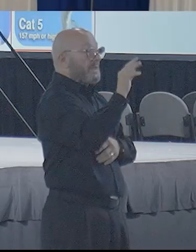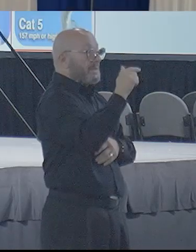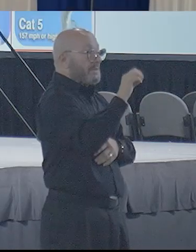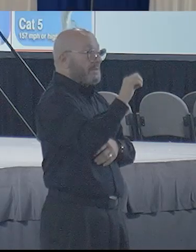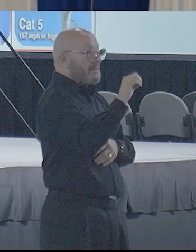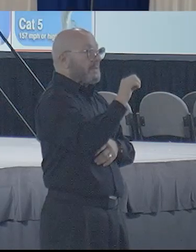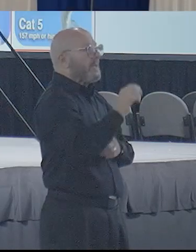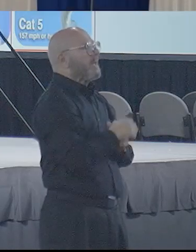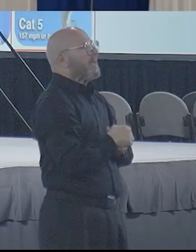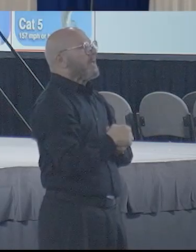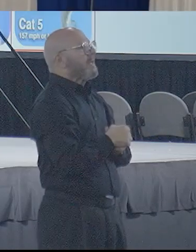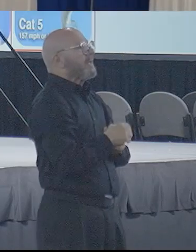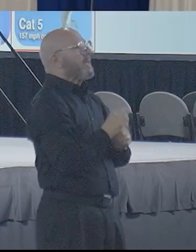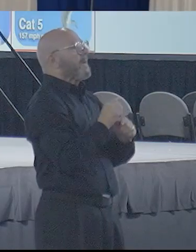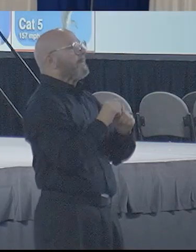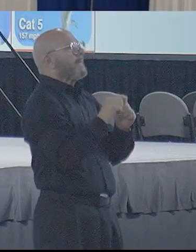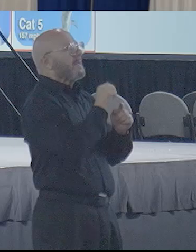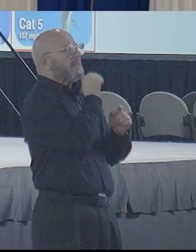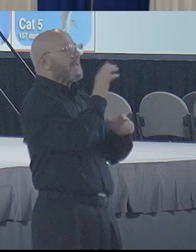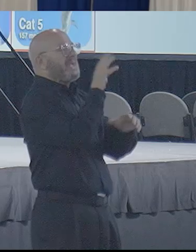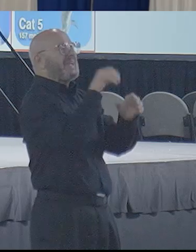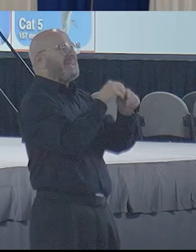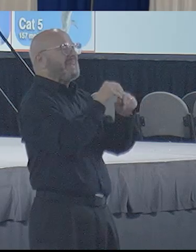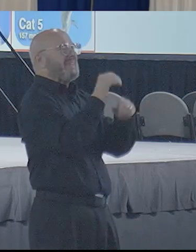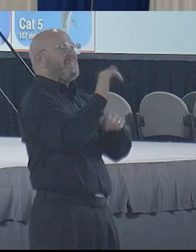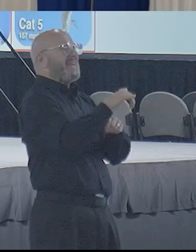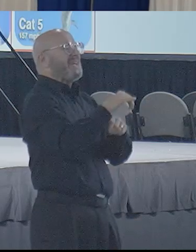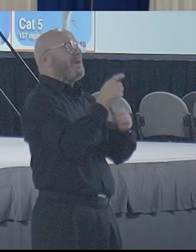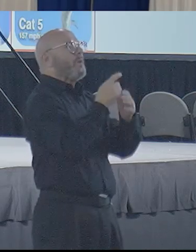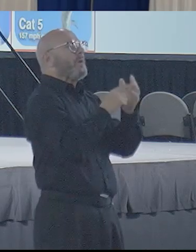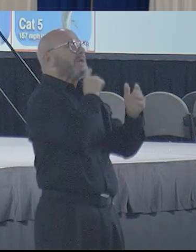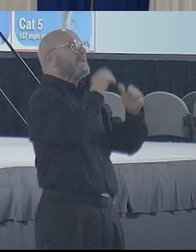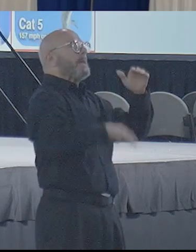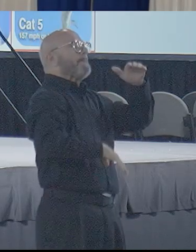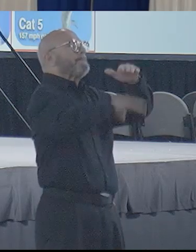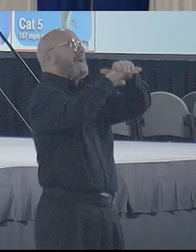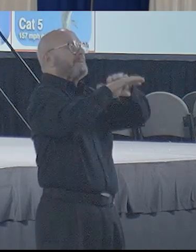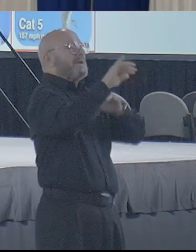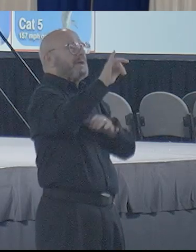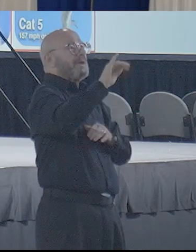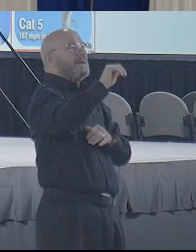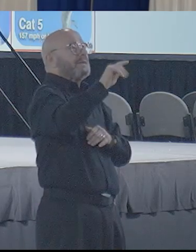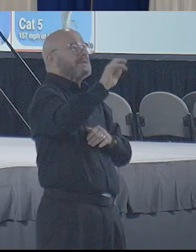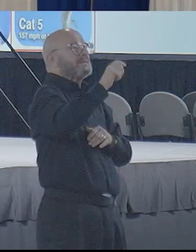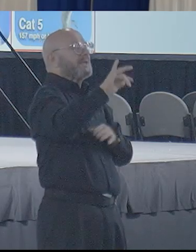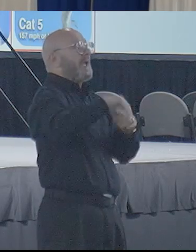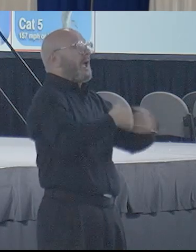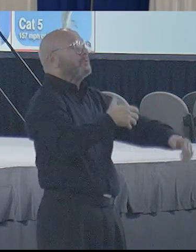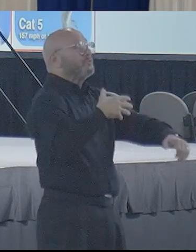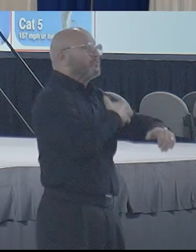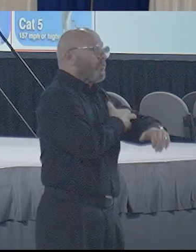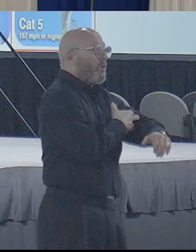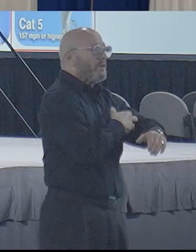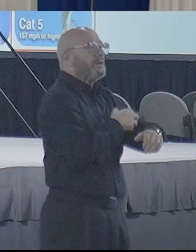storm. But the size of the storm is not really factored into this wind scale. It's just what is the maximum intensity, and that's what you get. We consider a major